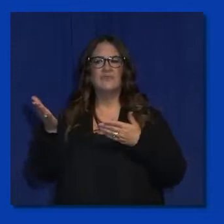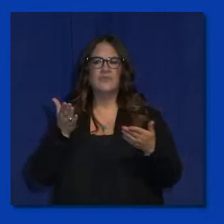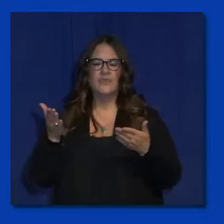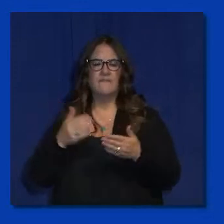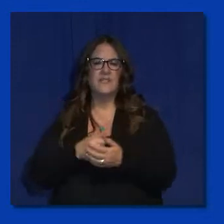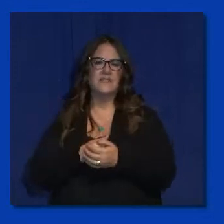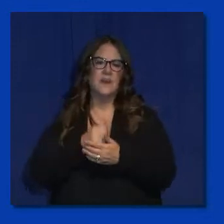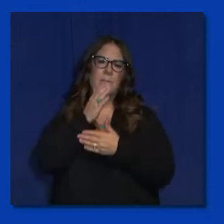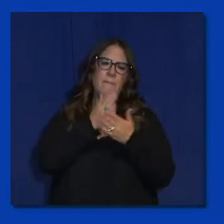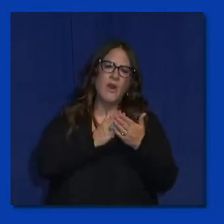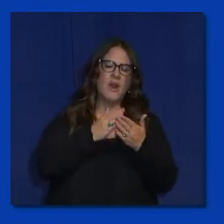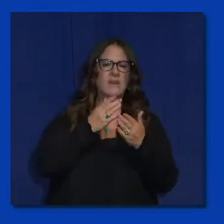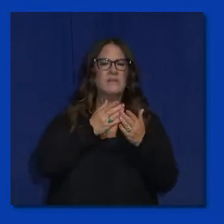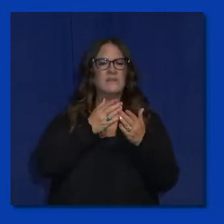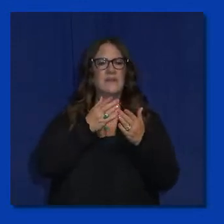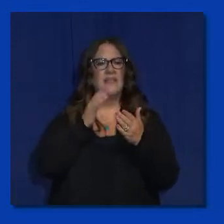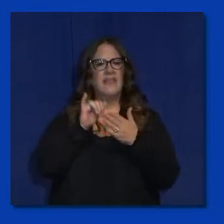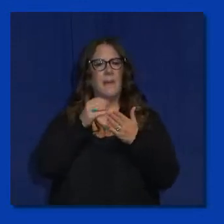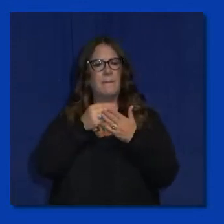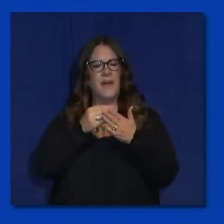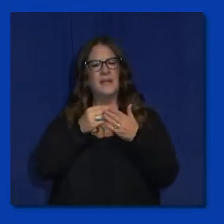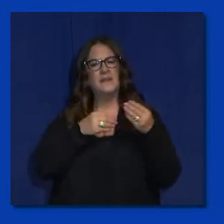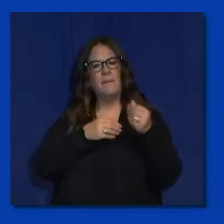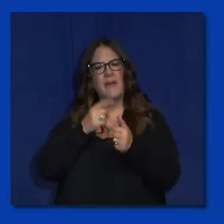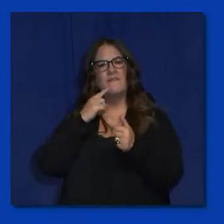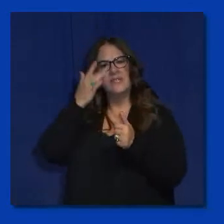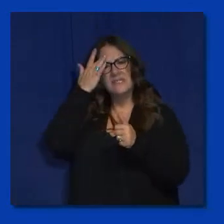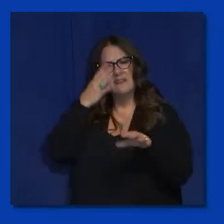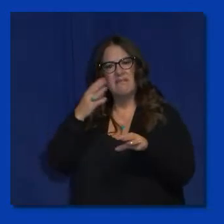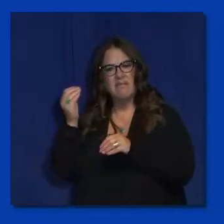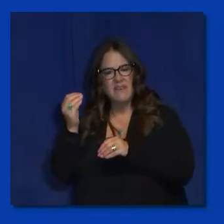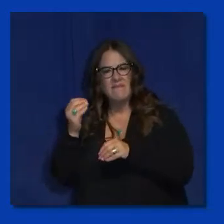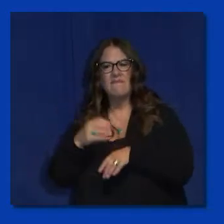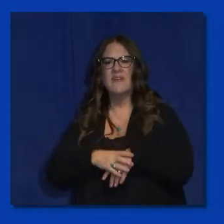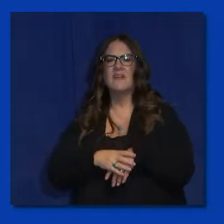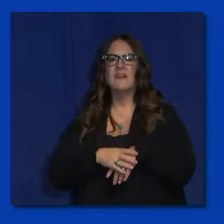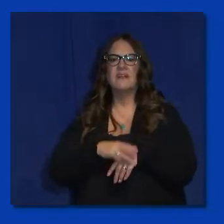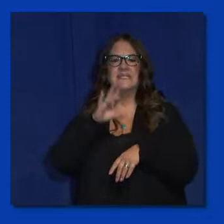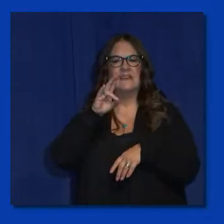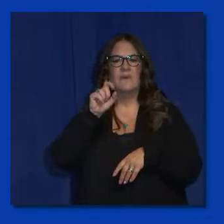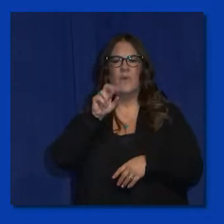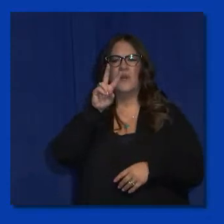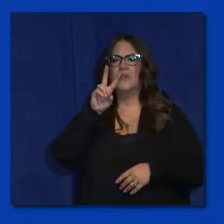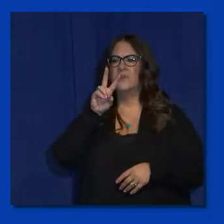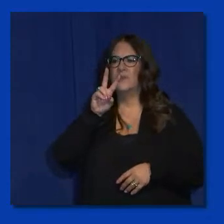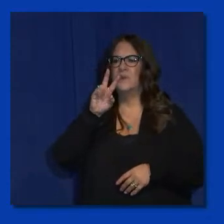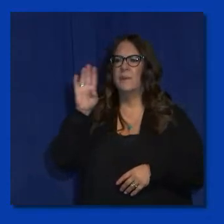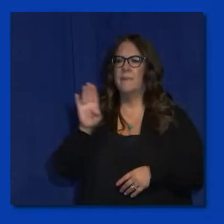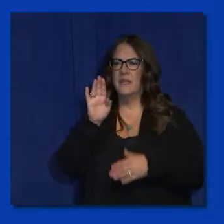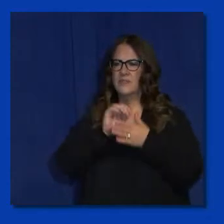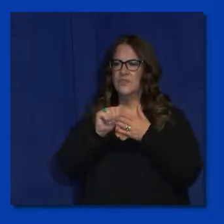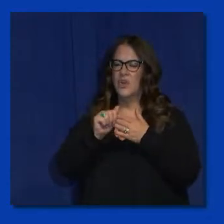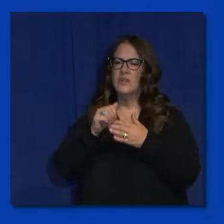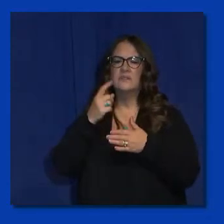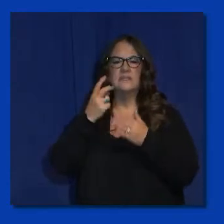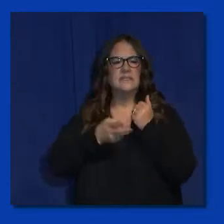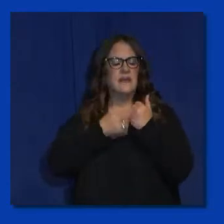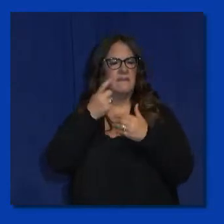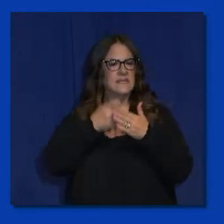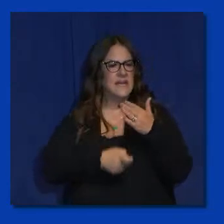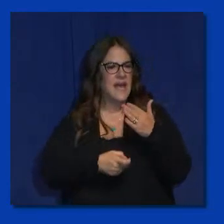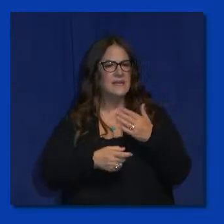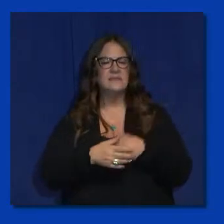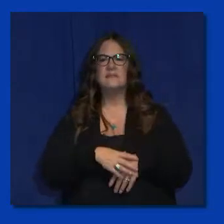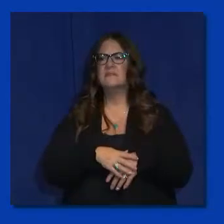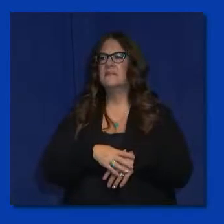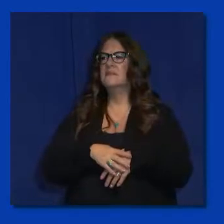Part of this was our paid sick leave, and now also moving $7.2 billion in tax relief and R&D